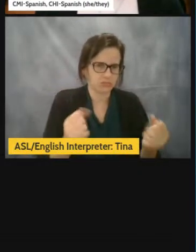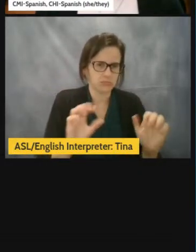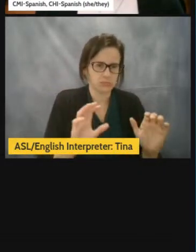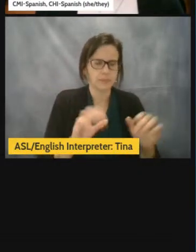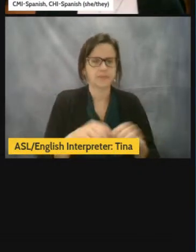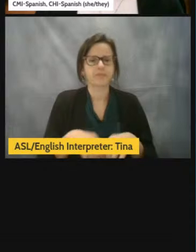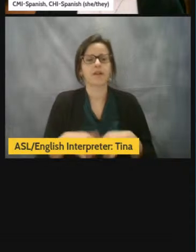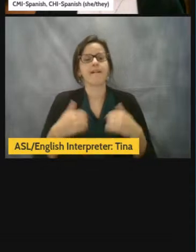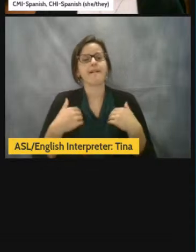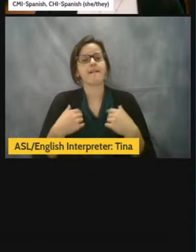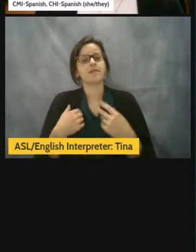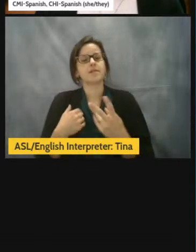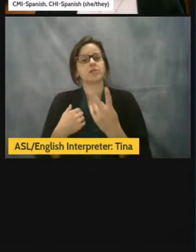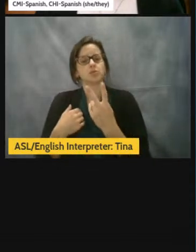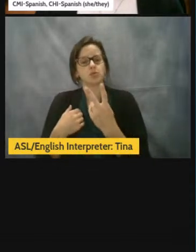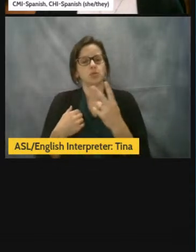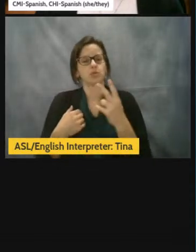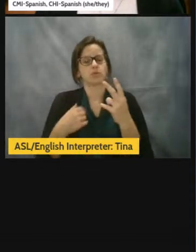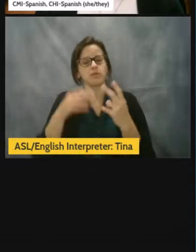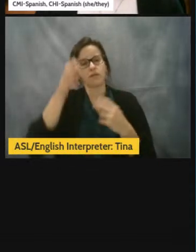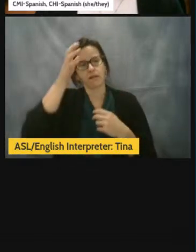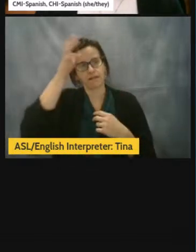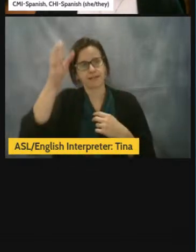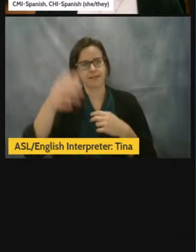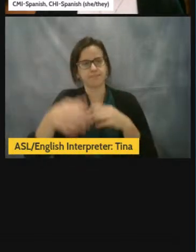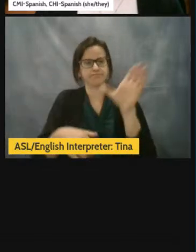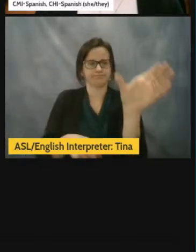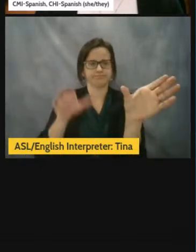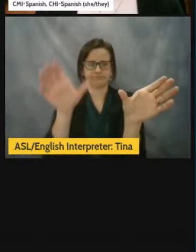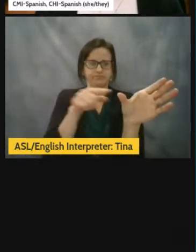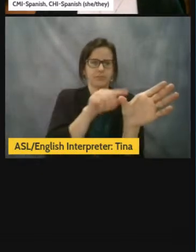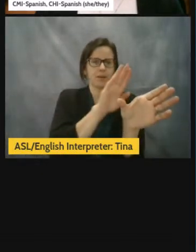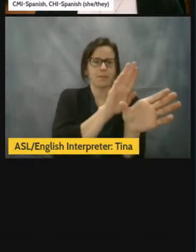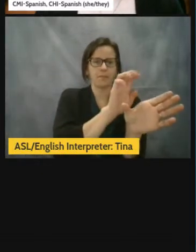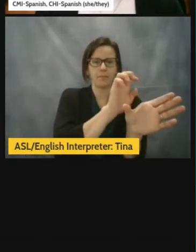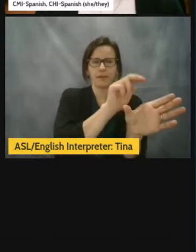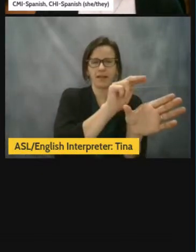of beneficence and non-maleficence.